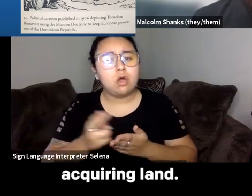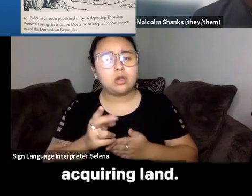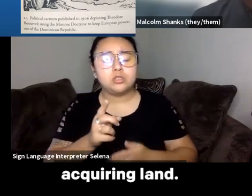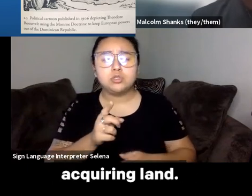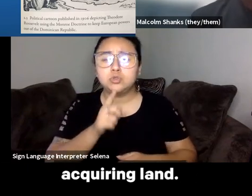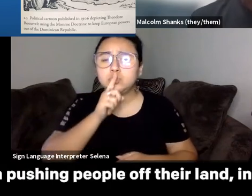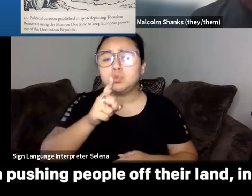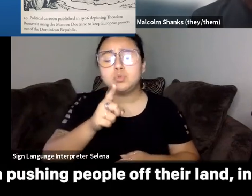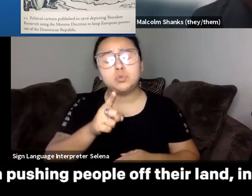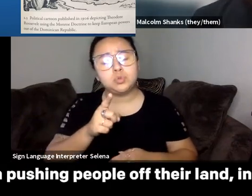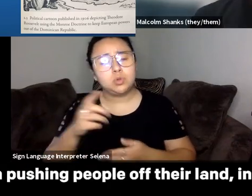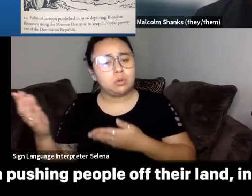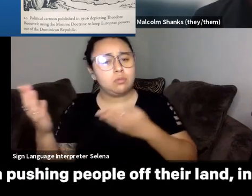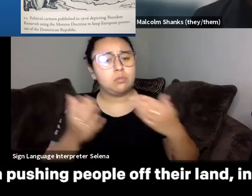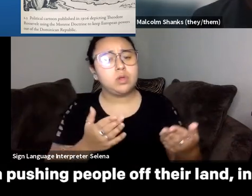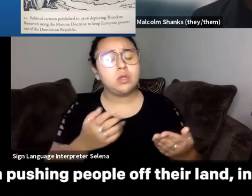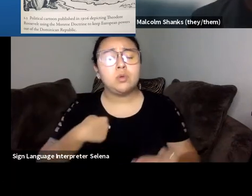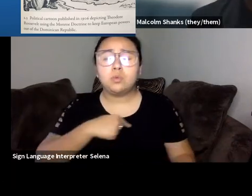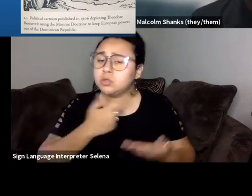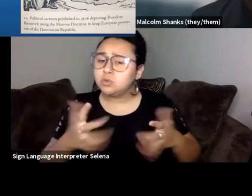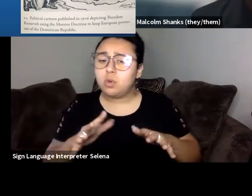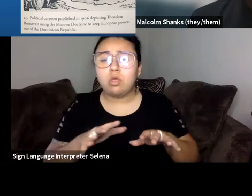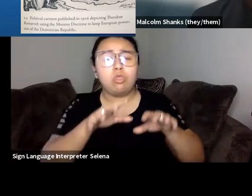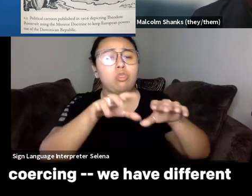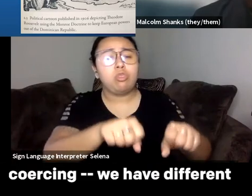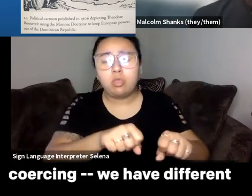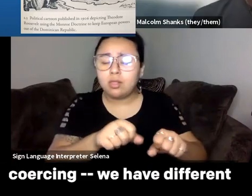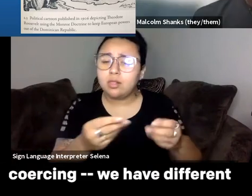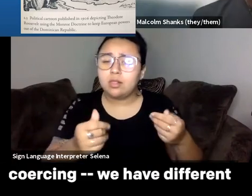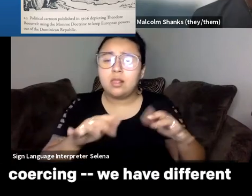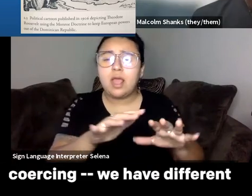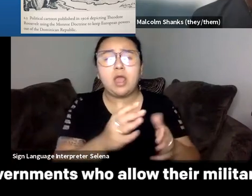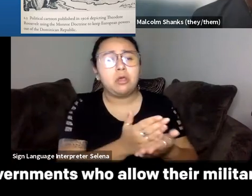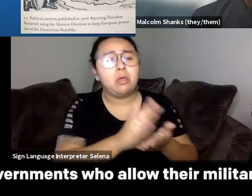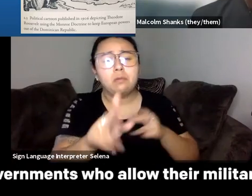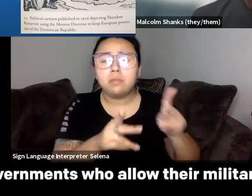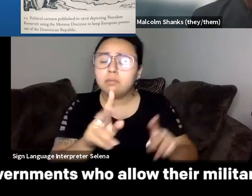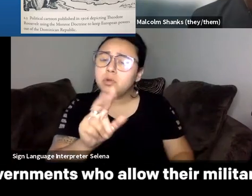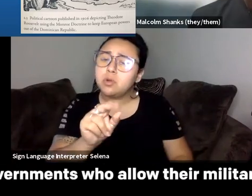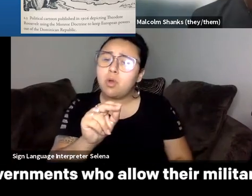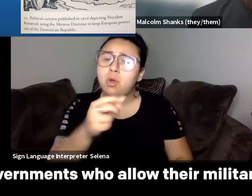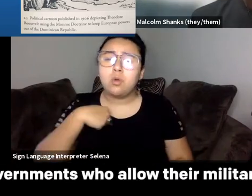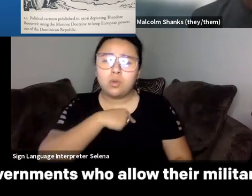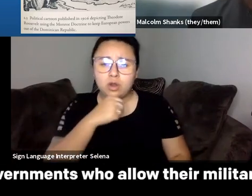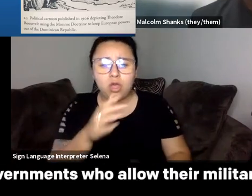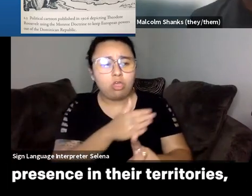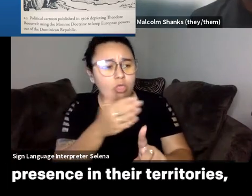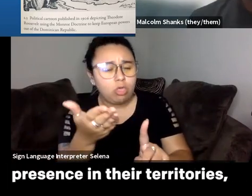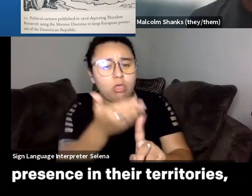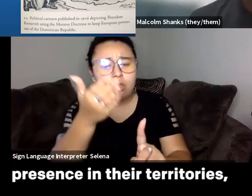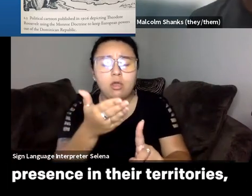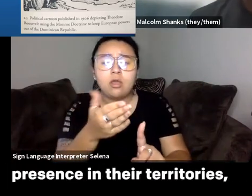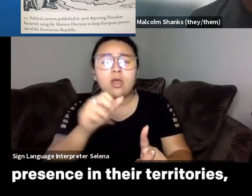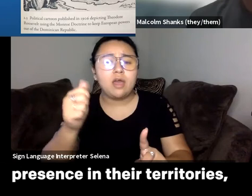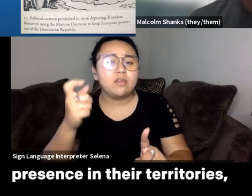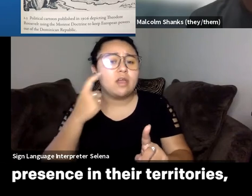in acquiring land, in pushing people off their land, in coercing different governments to allow their military presence